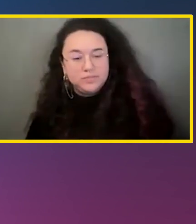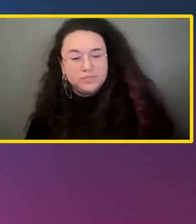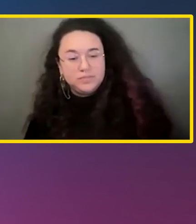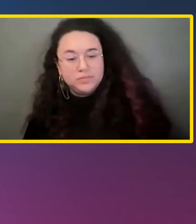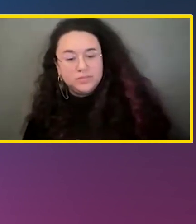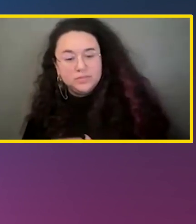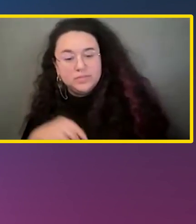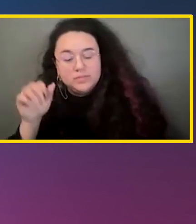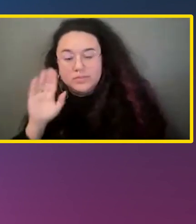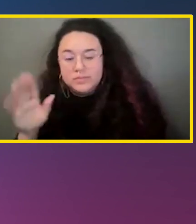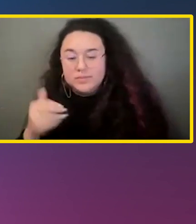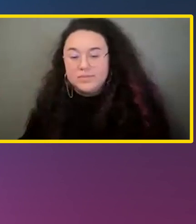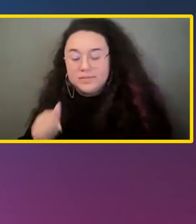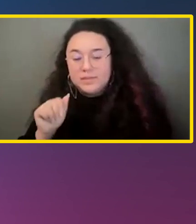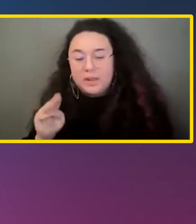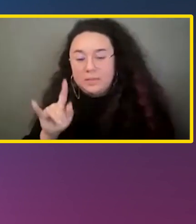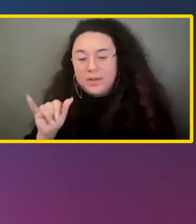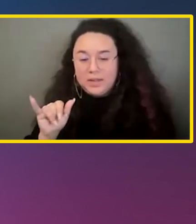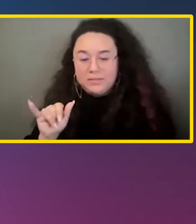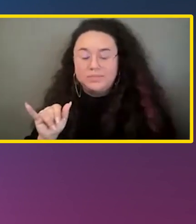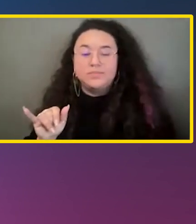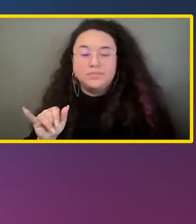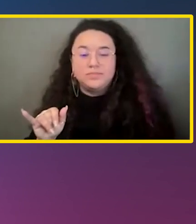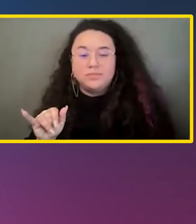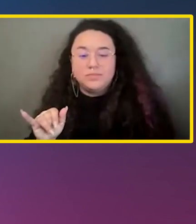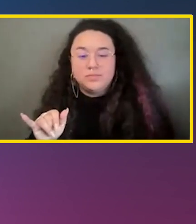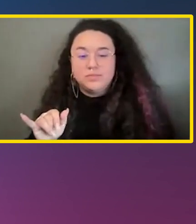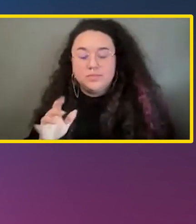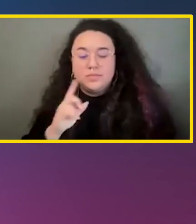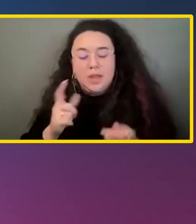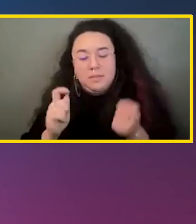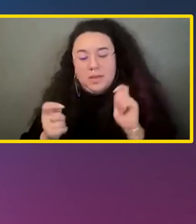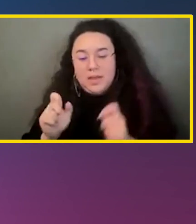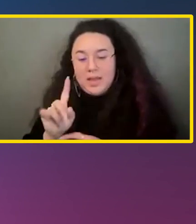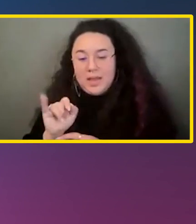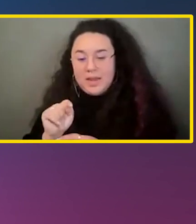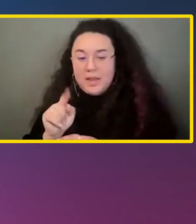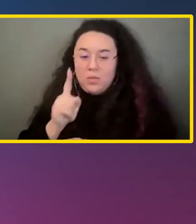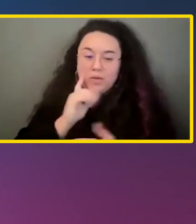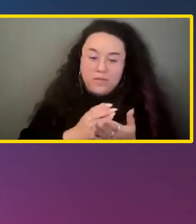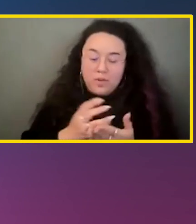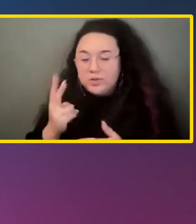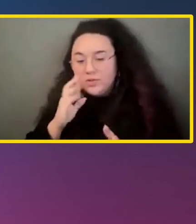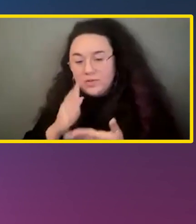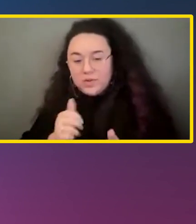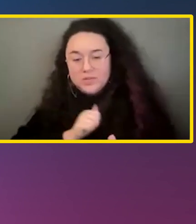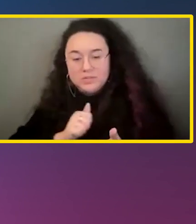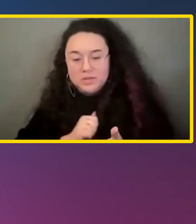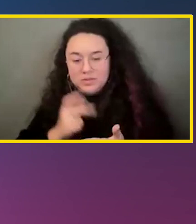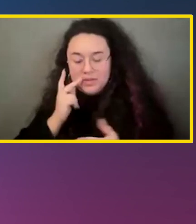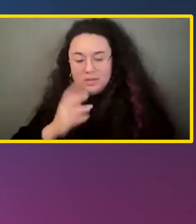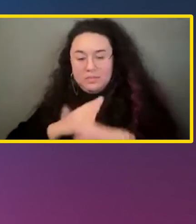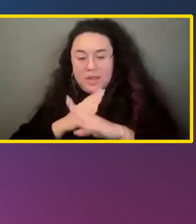This is Amity, and I would just want to say, even though I'm probably edited a photo or two of myself, I would like to see a ban on